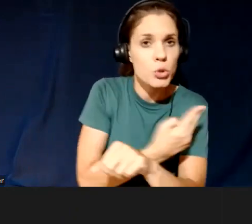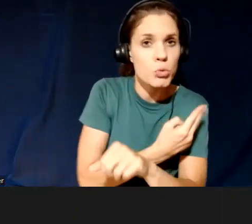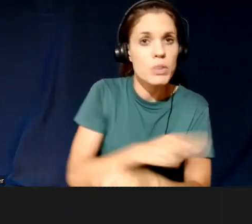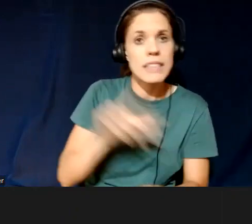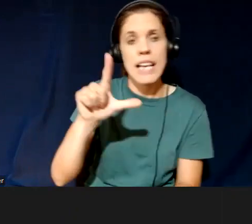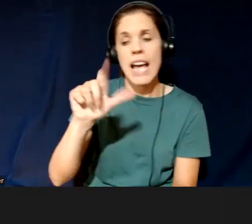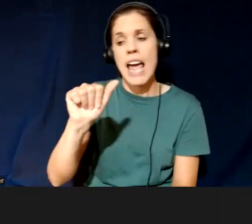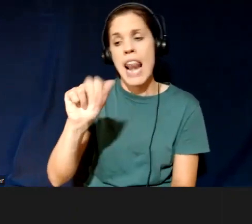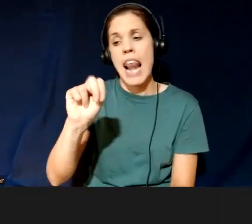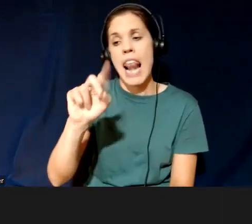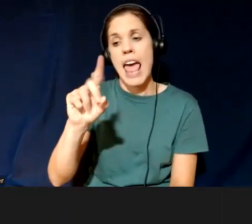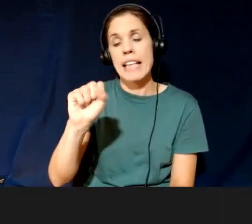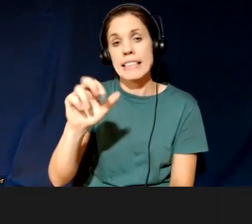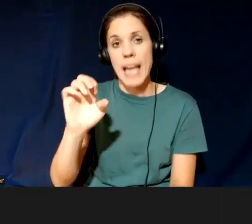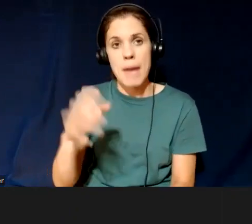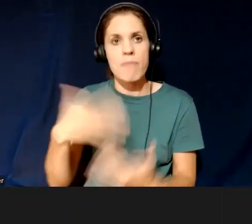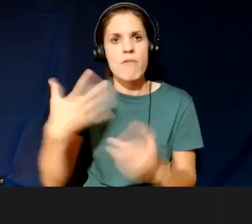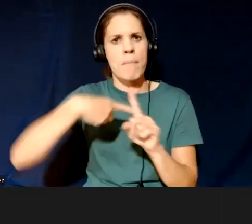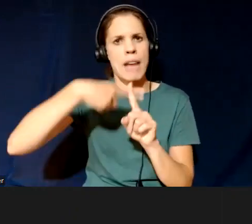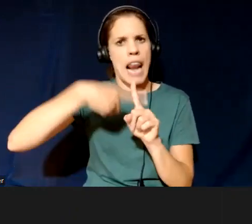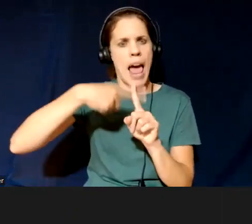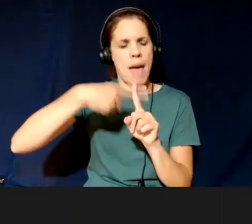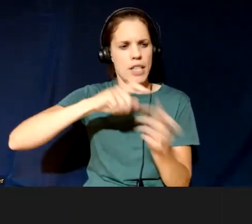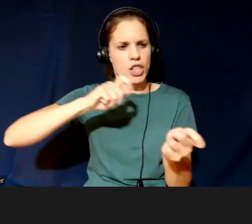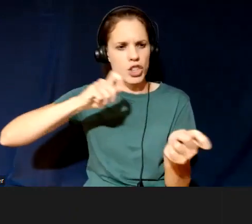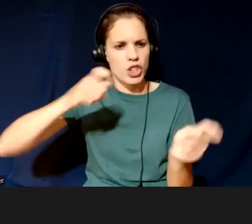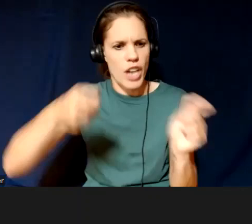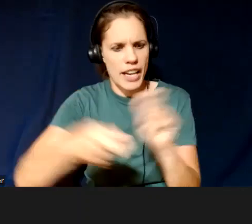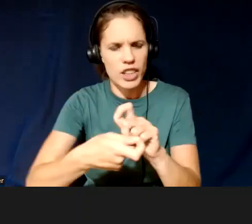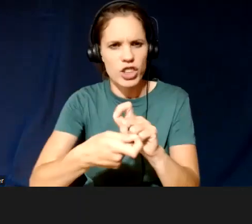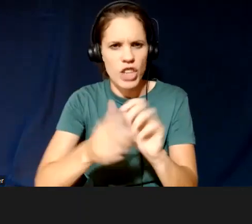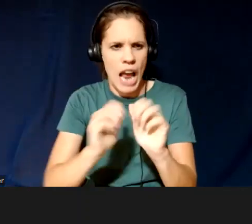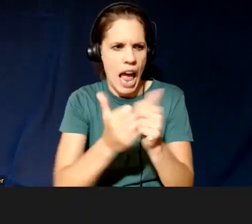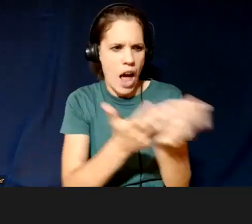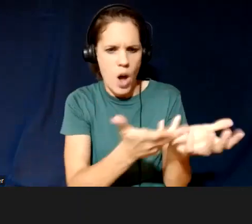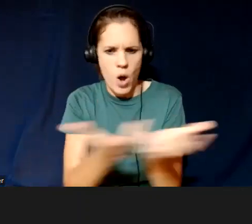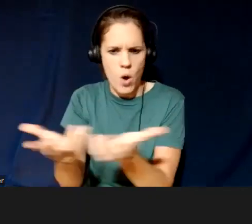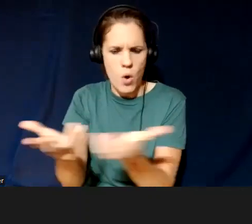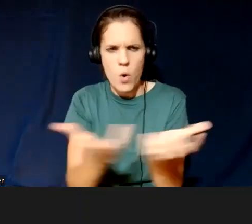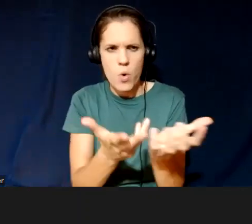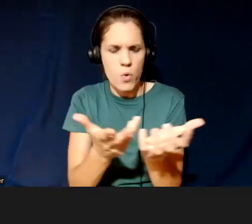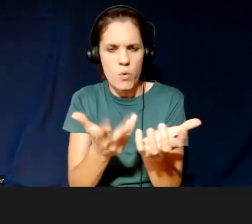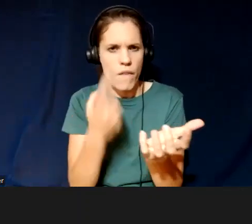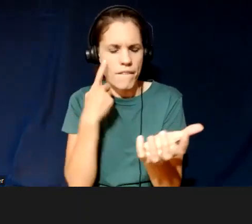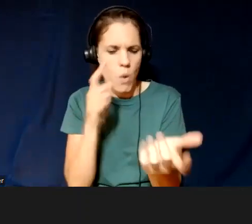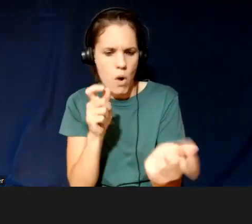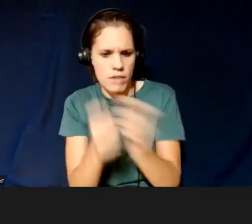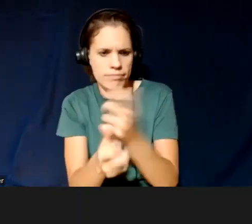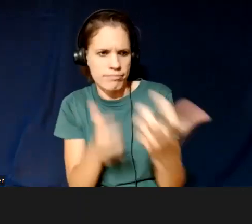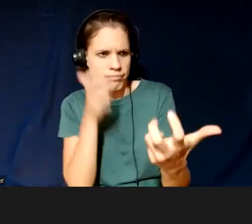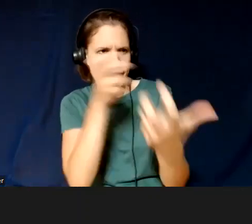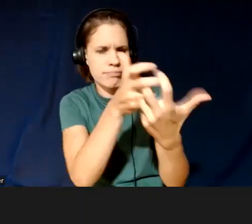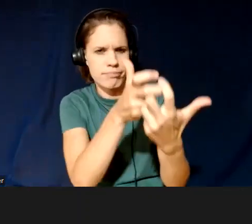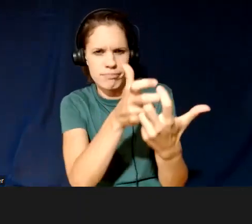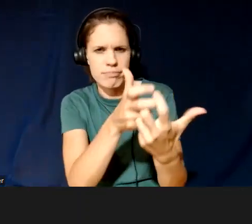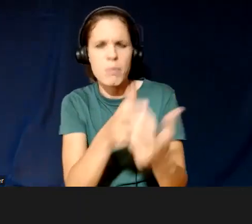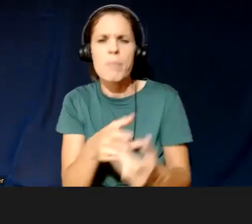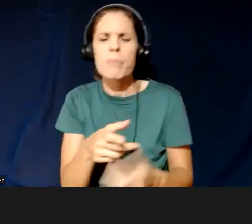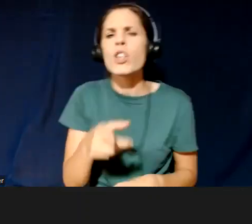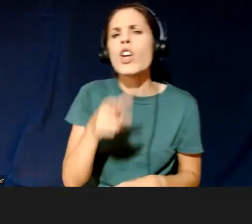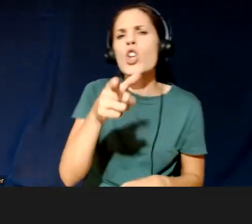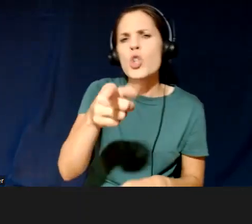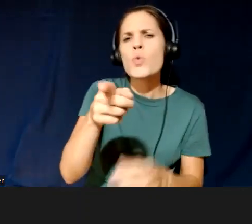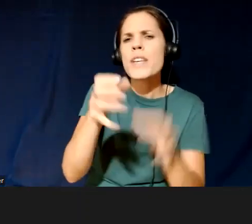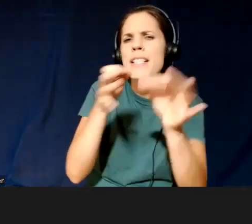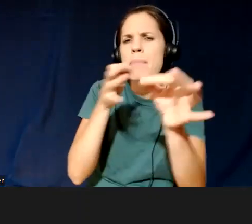climate change in assessing specifically sensitivity and adaptive capacity? You explained some of that, but you